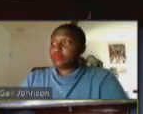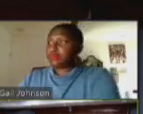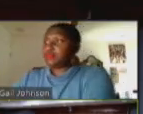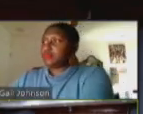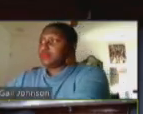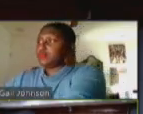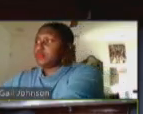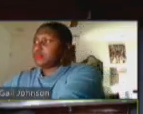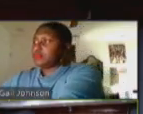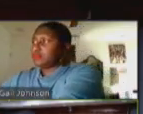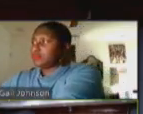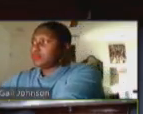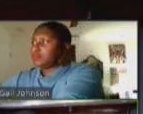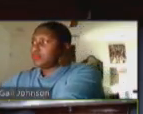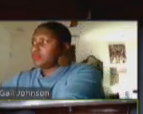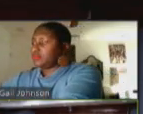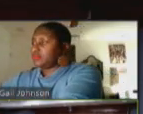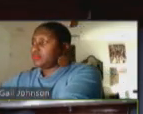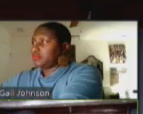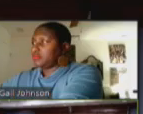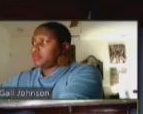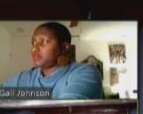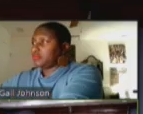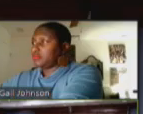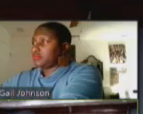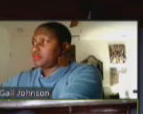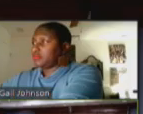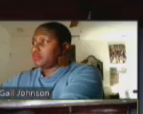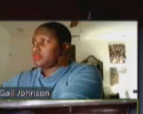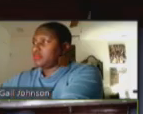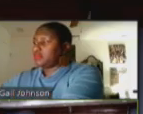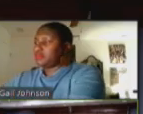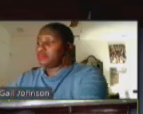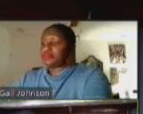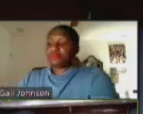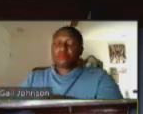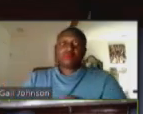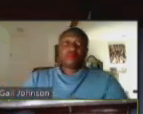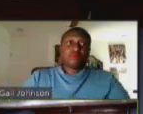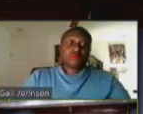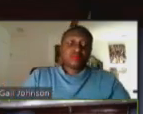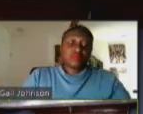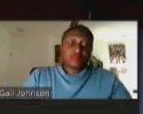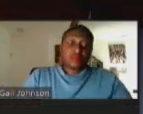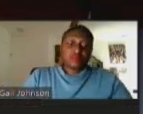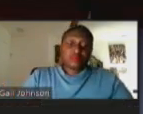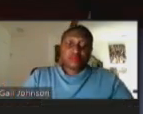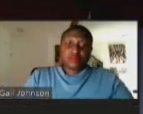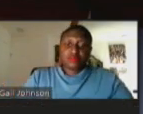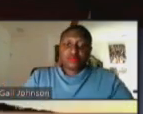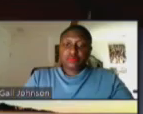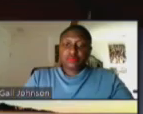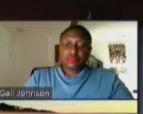Okay, motion by Commissioner Santos, seconded by Commissioner Ariola to approve the proposed resolution. Anybody in